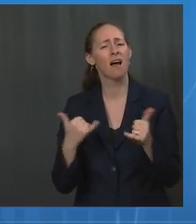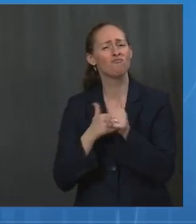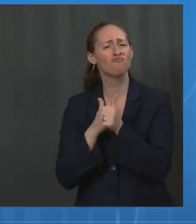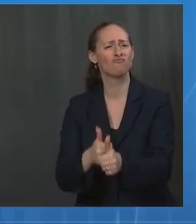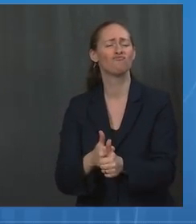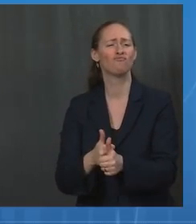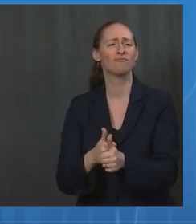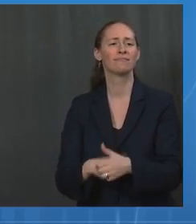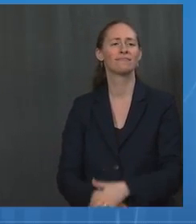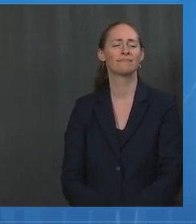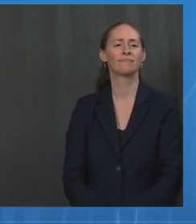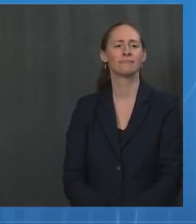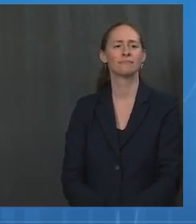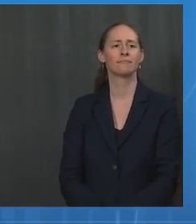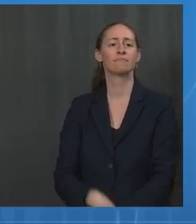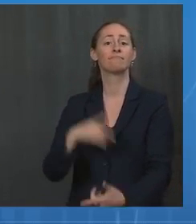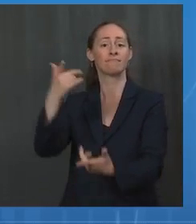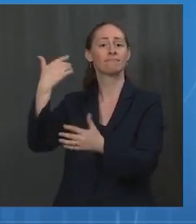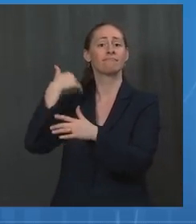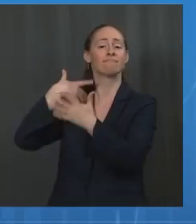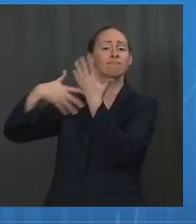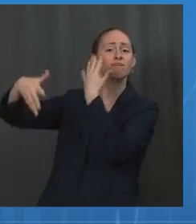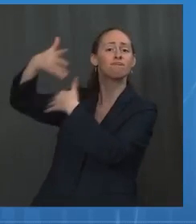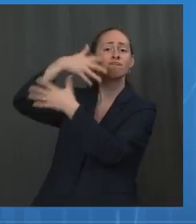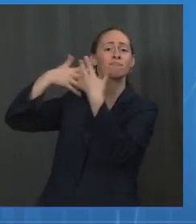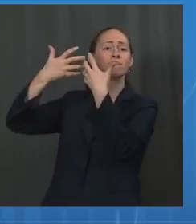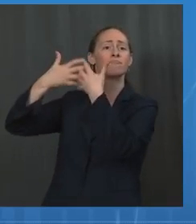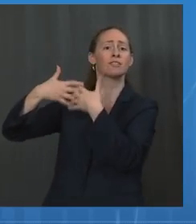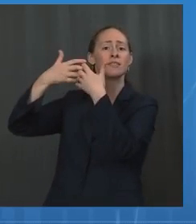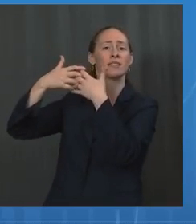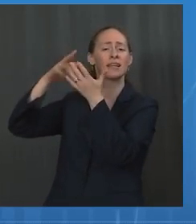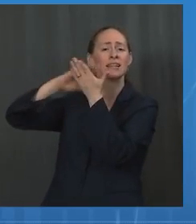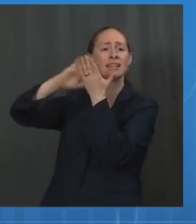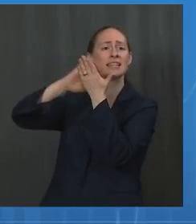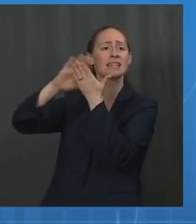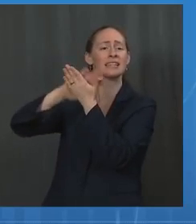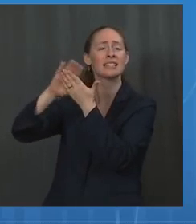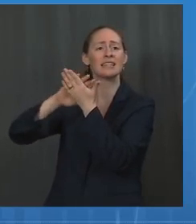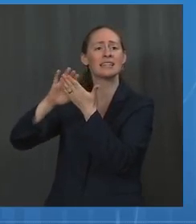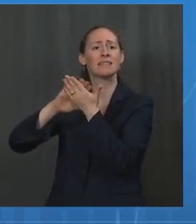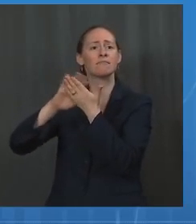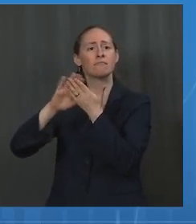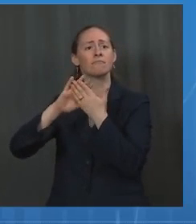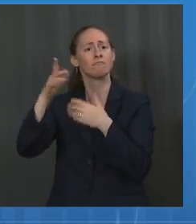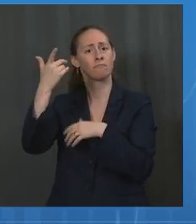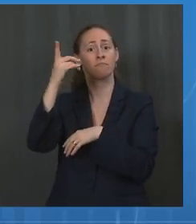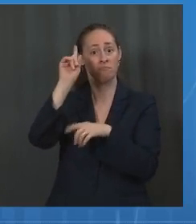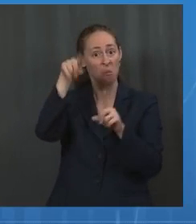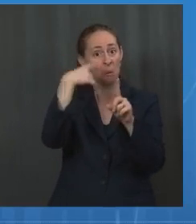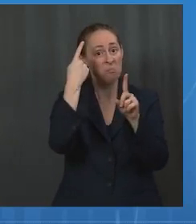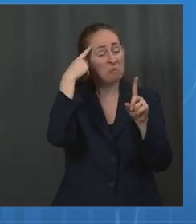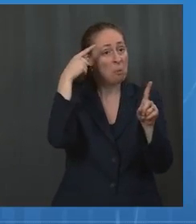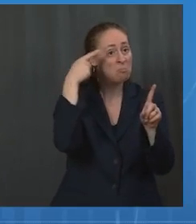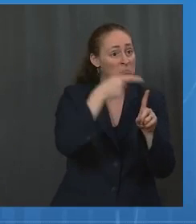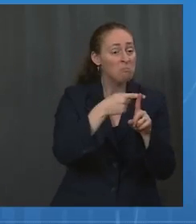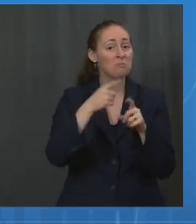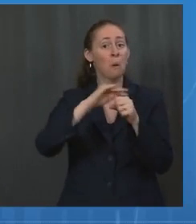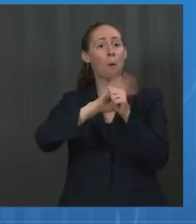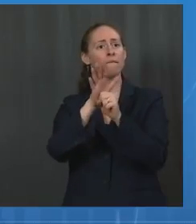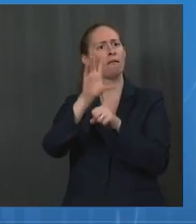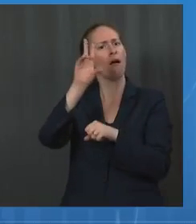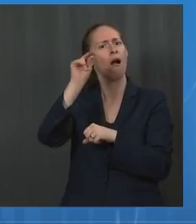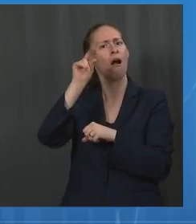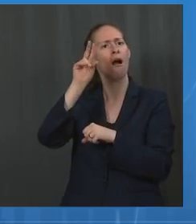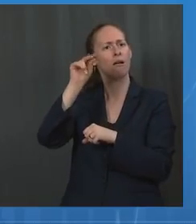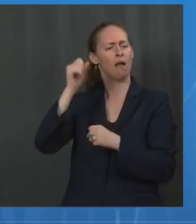and helps prevent transmission. This is not only true for COVID-19, but for all other respiratory viruses that will inevitably